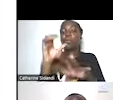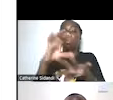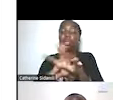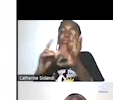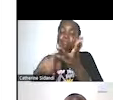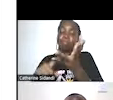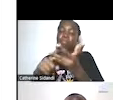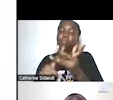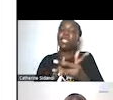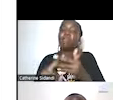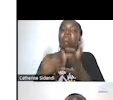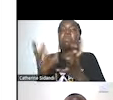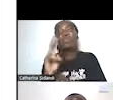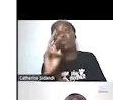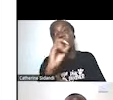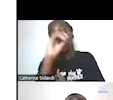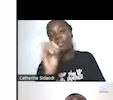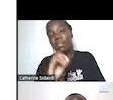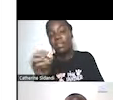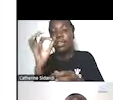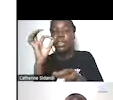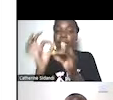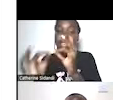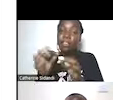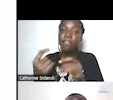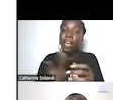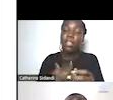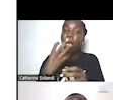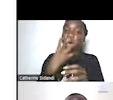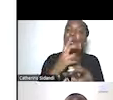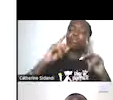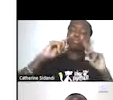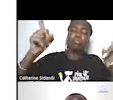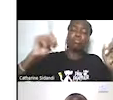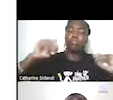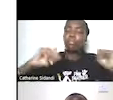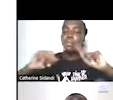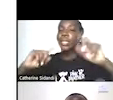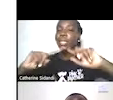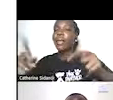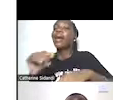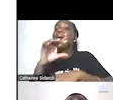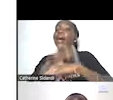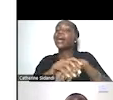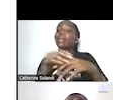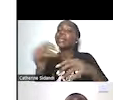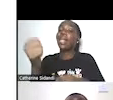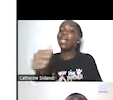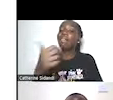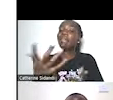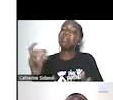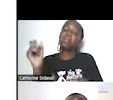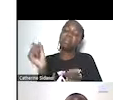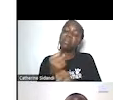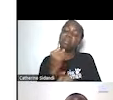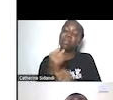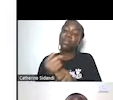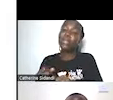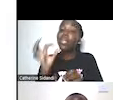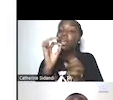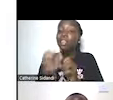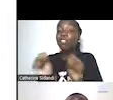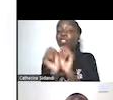additional 2%. If we do road shows, we might not even get anything. Marketing, social media marketing, we might get another